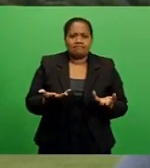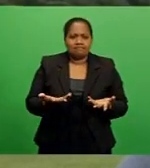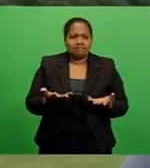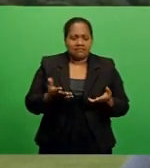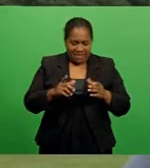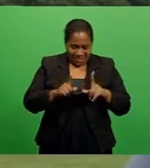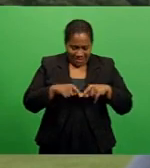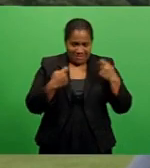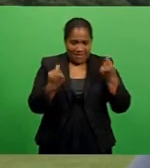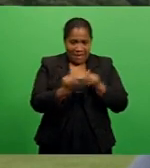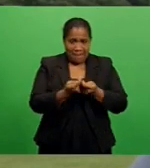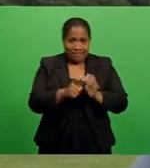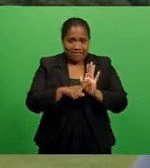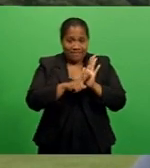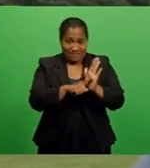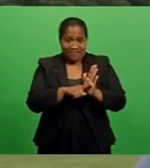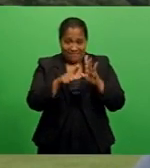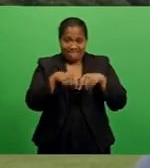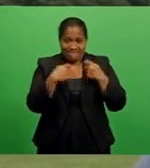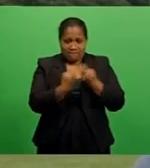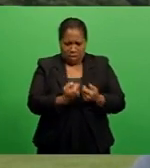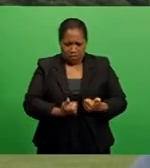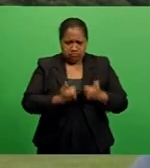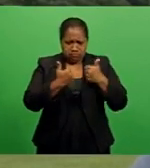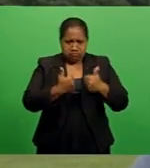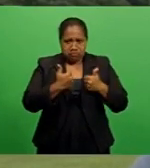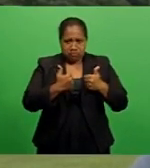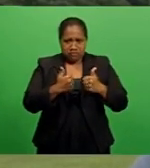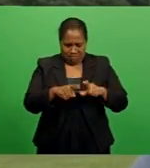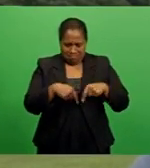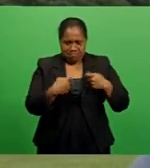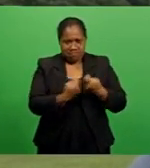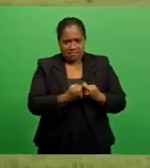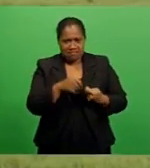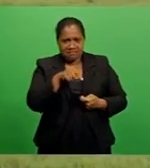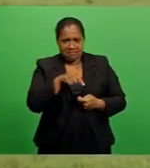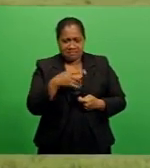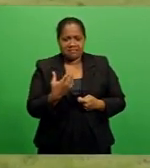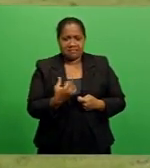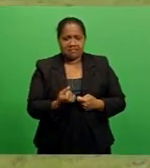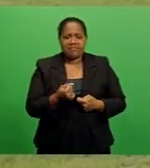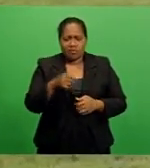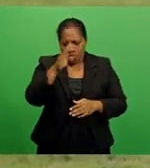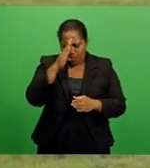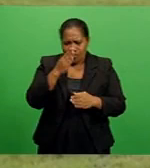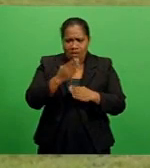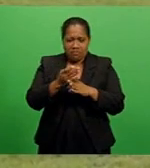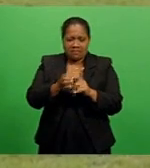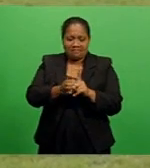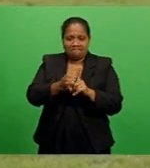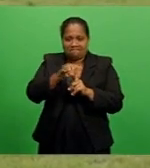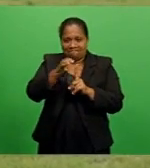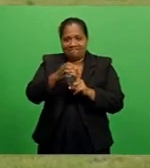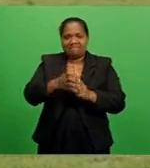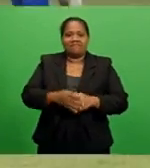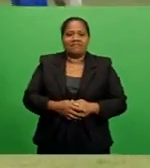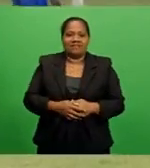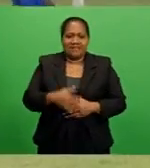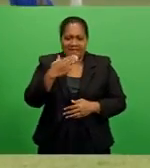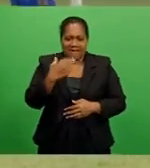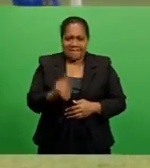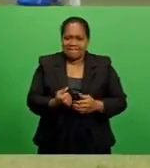for the Lautoka team, a good set of players, and we hope to just improve and build up a